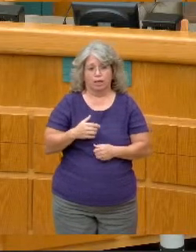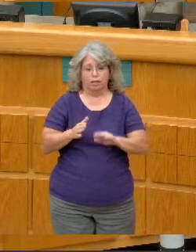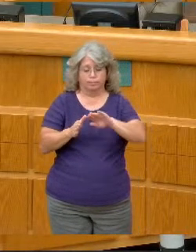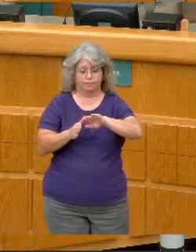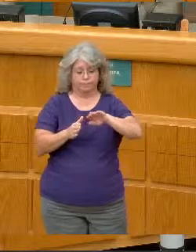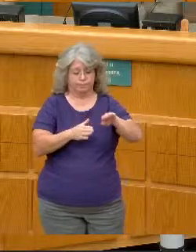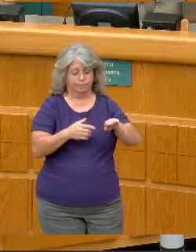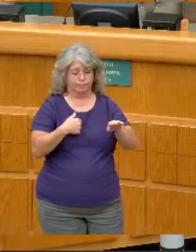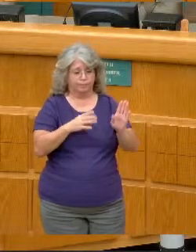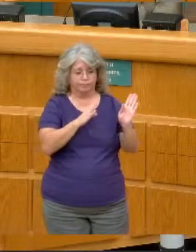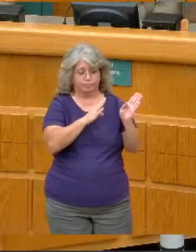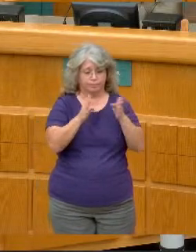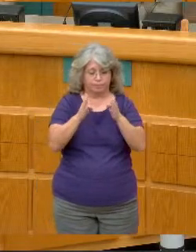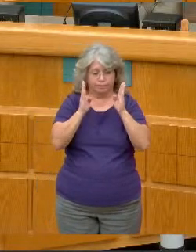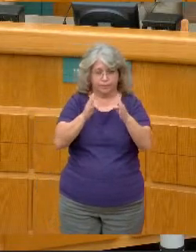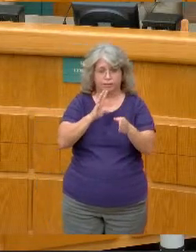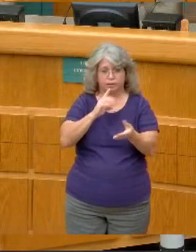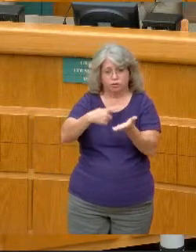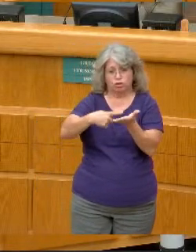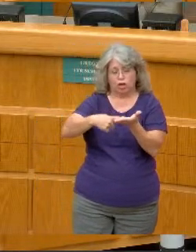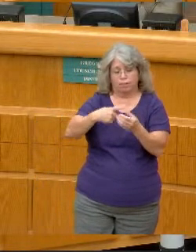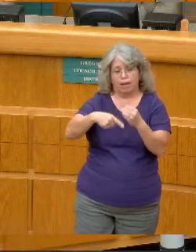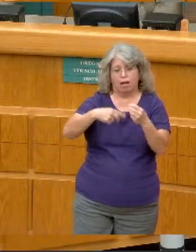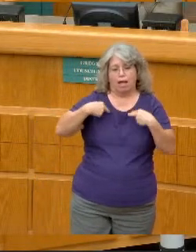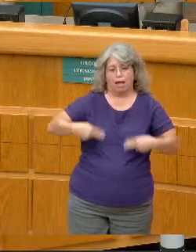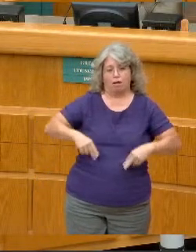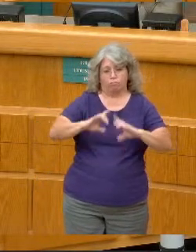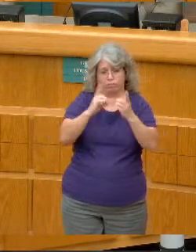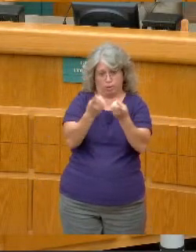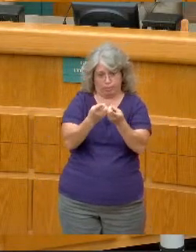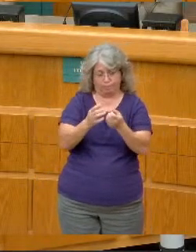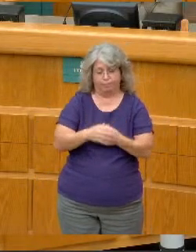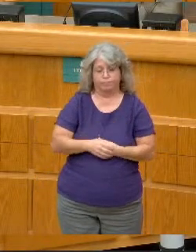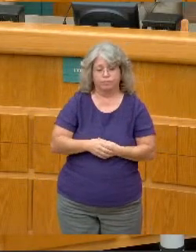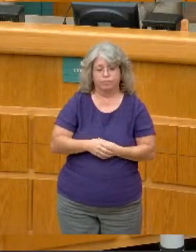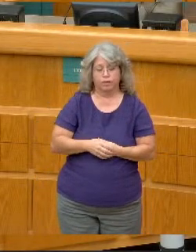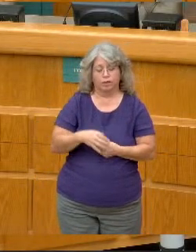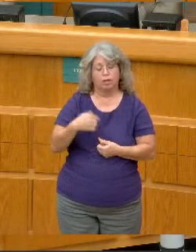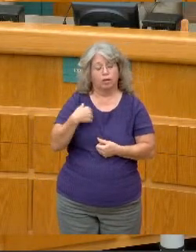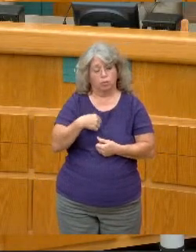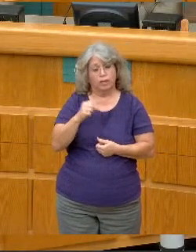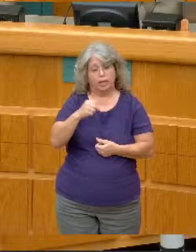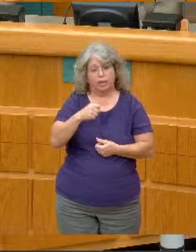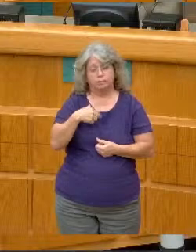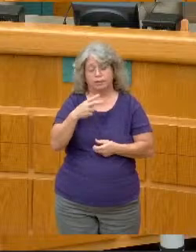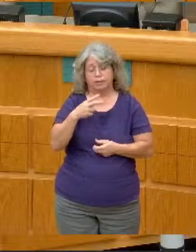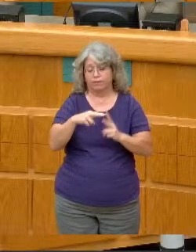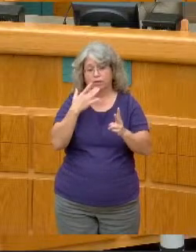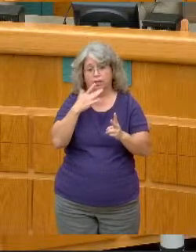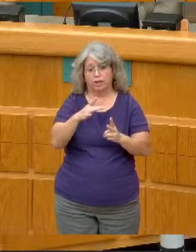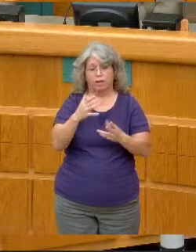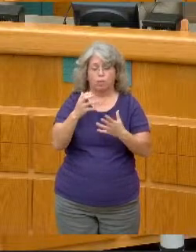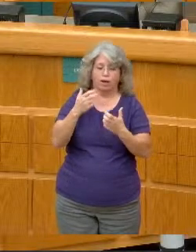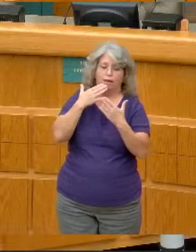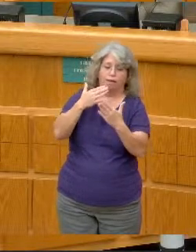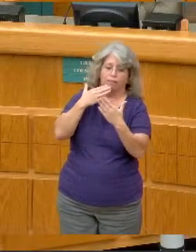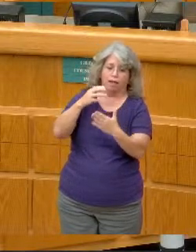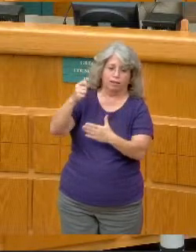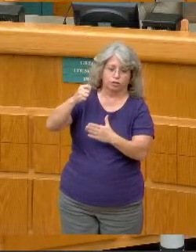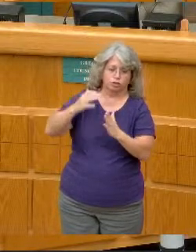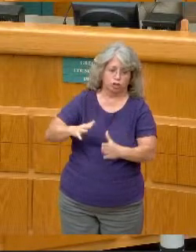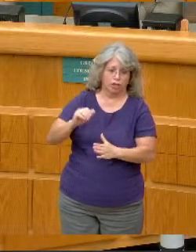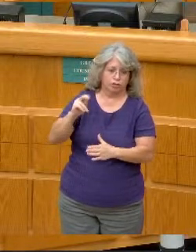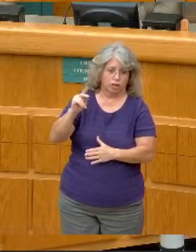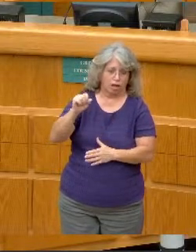So I'm going to pivot a minute to the health district. So the health district has been very fortunate, and thank